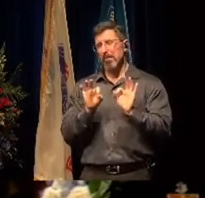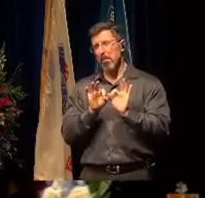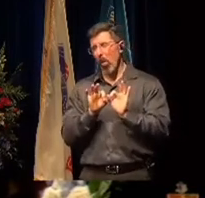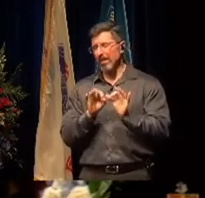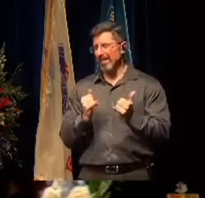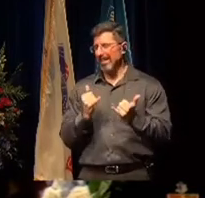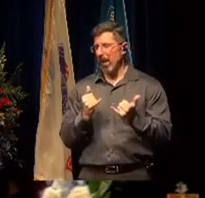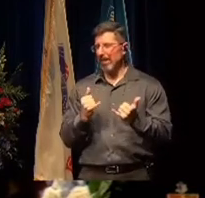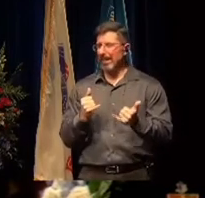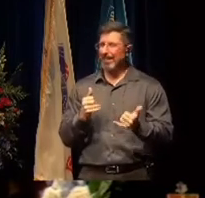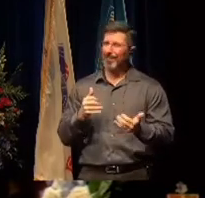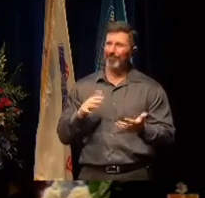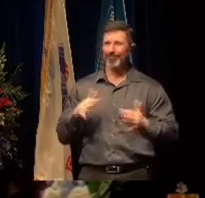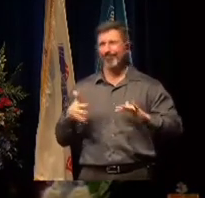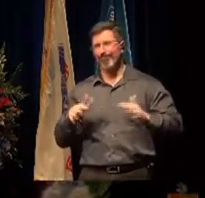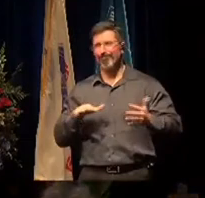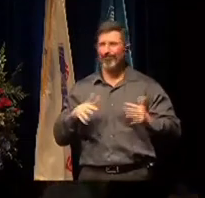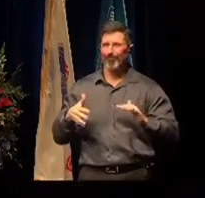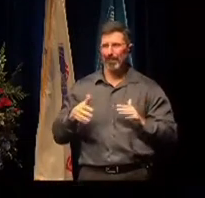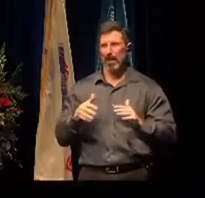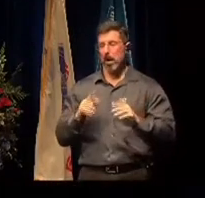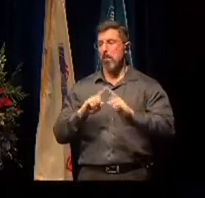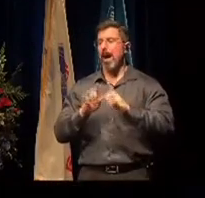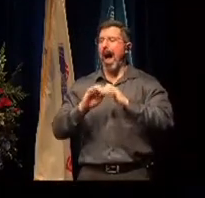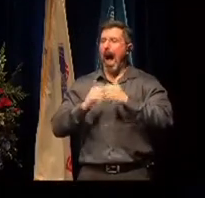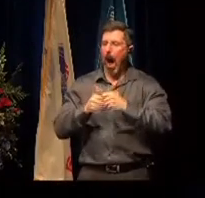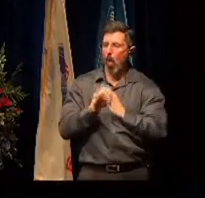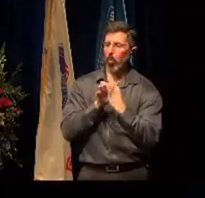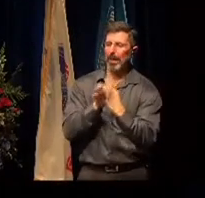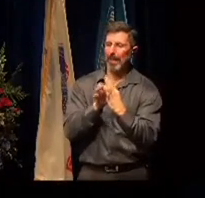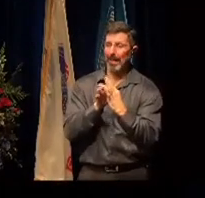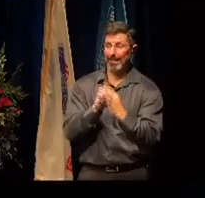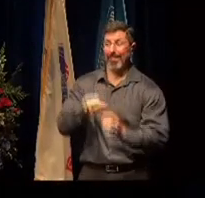we relate and treat one another is significant.